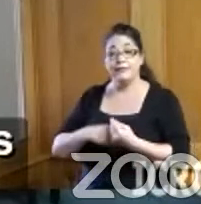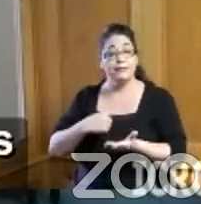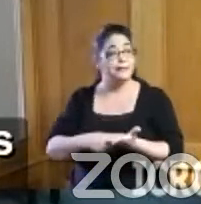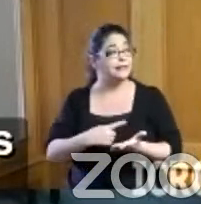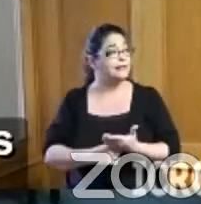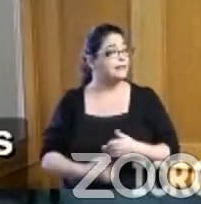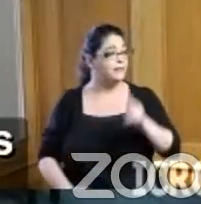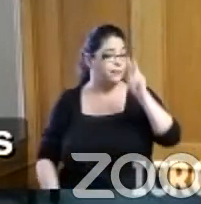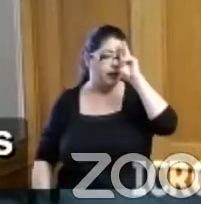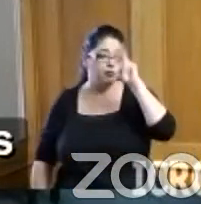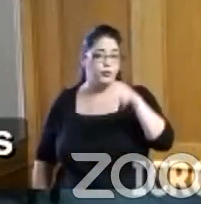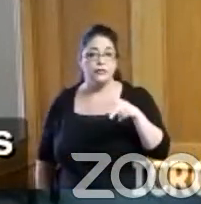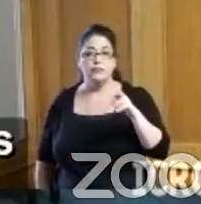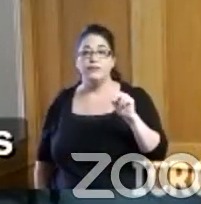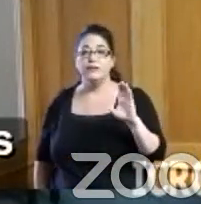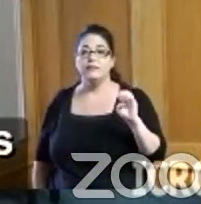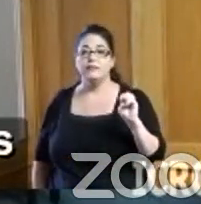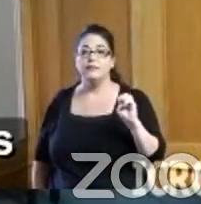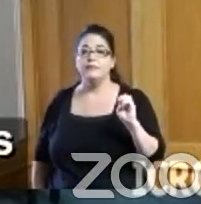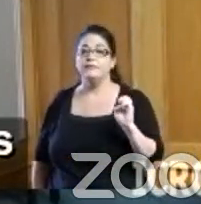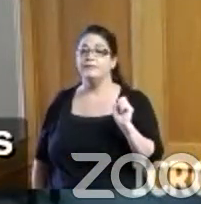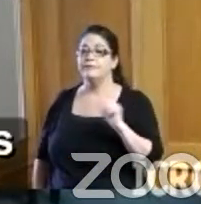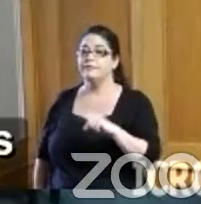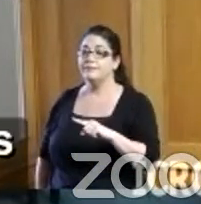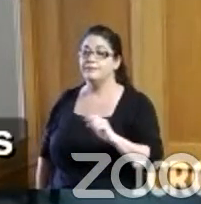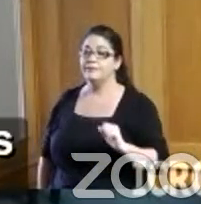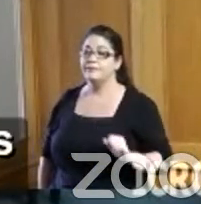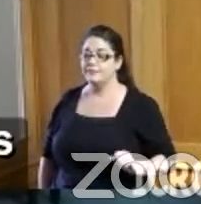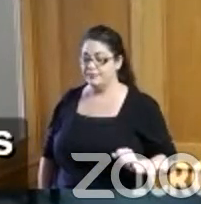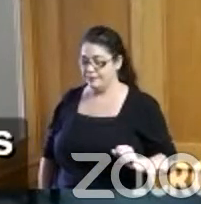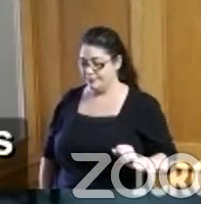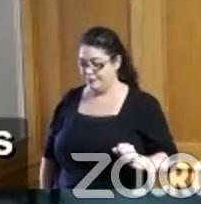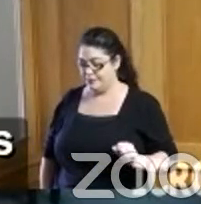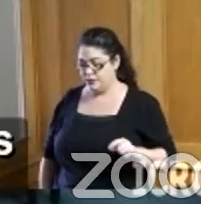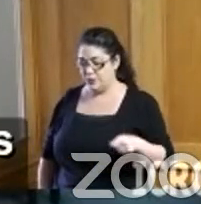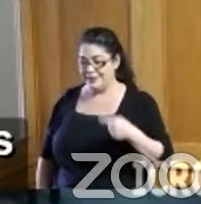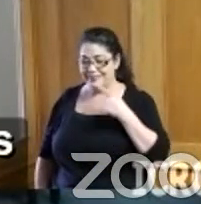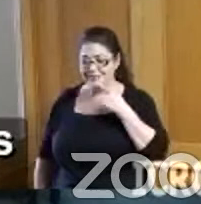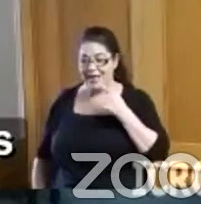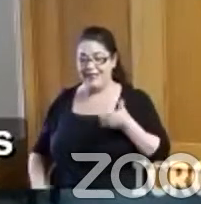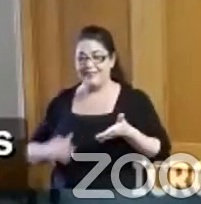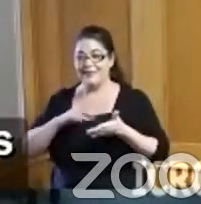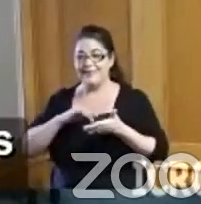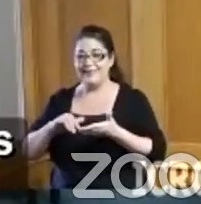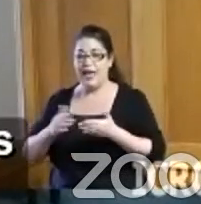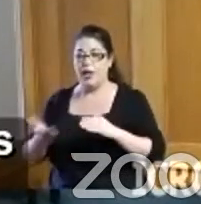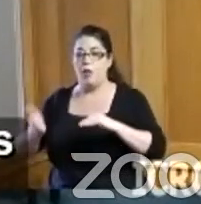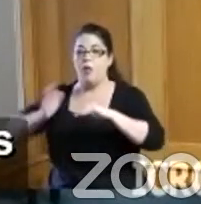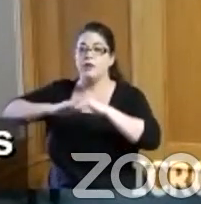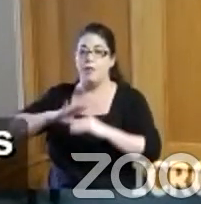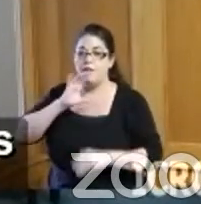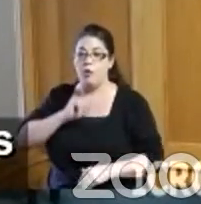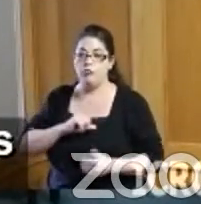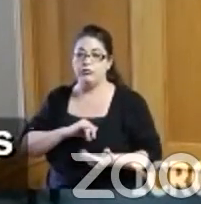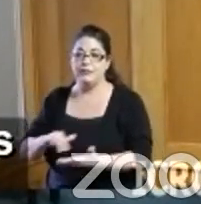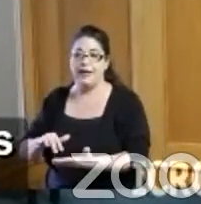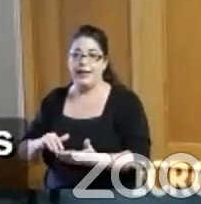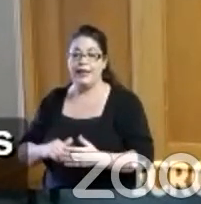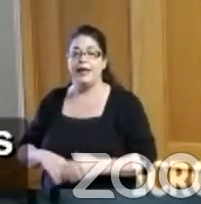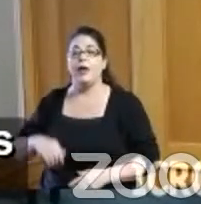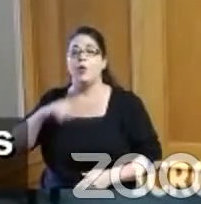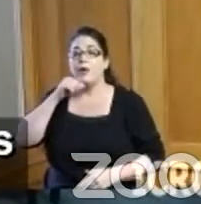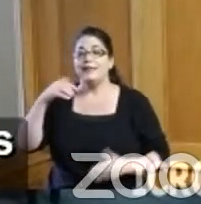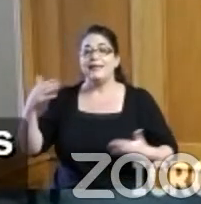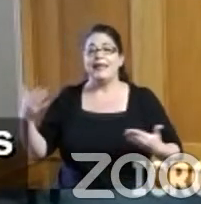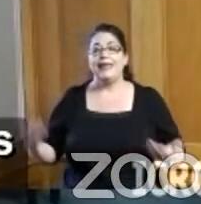Yes, Madam President. Mm-hmm. Just in your testimony, you said this is a study on top of a study. Now, I wasn't here, and